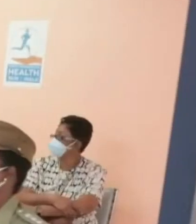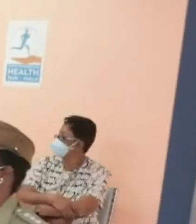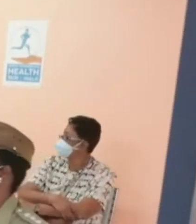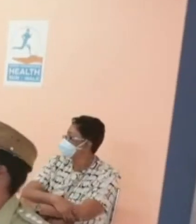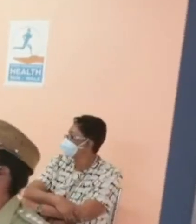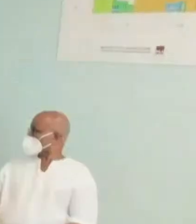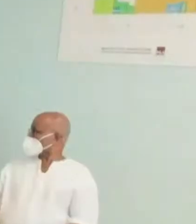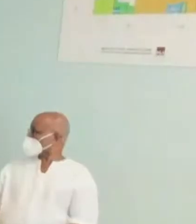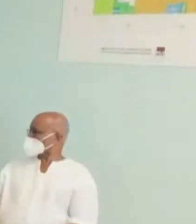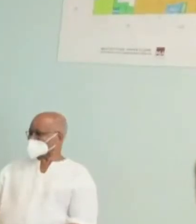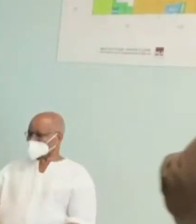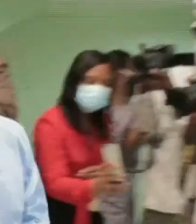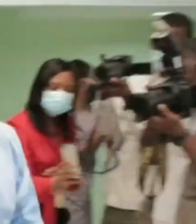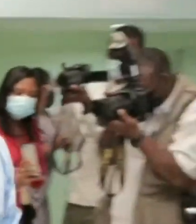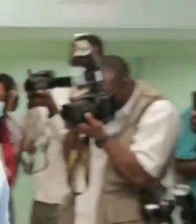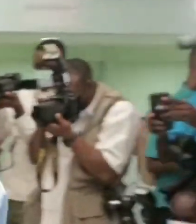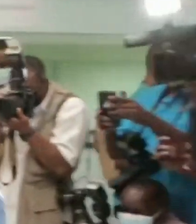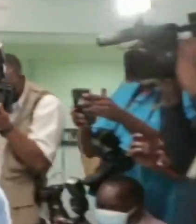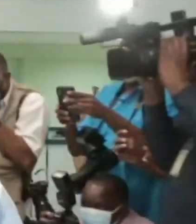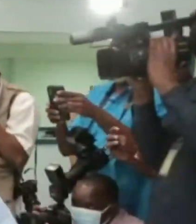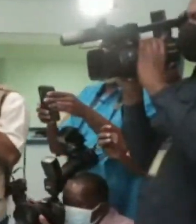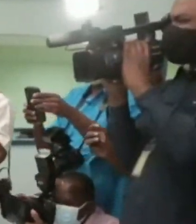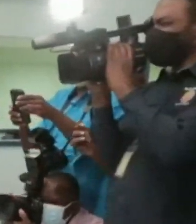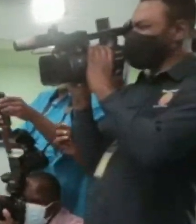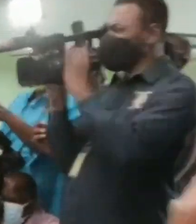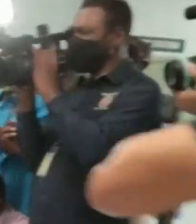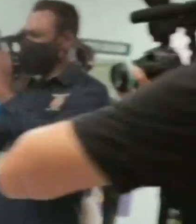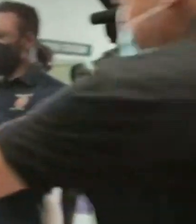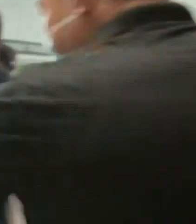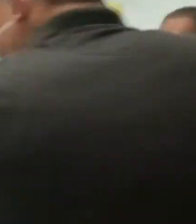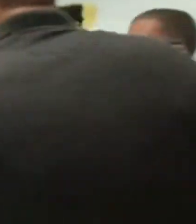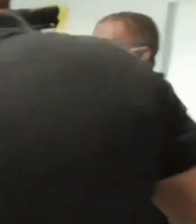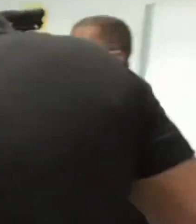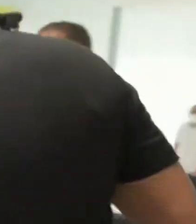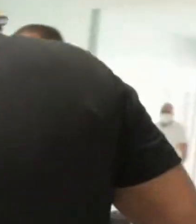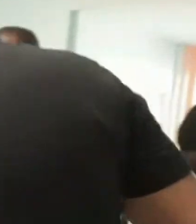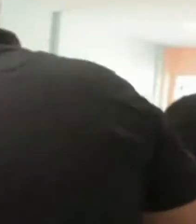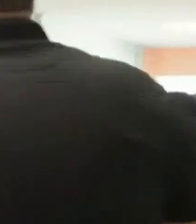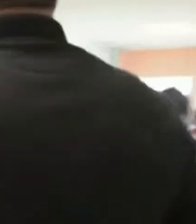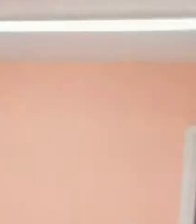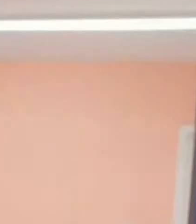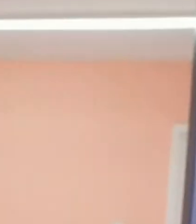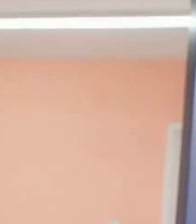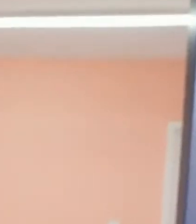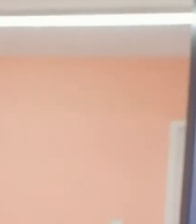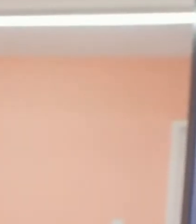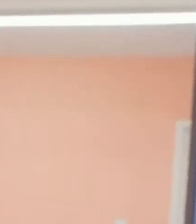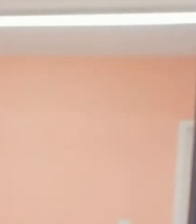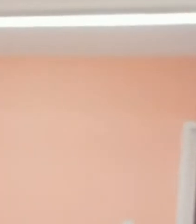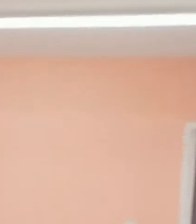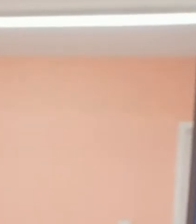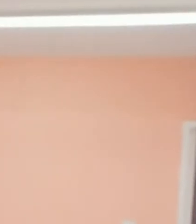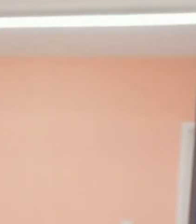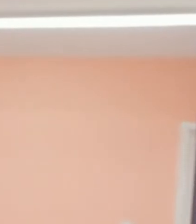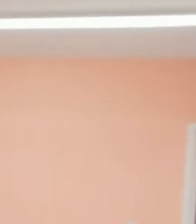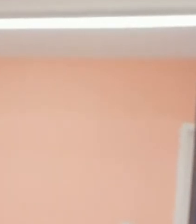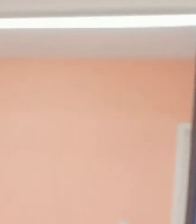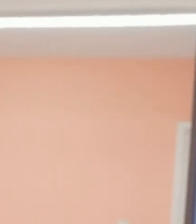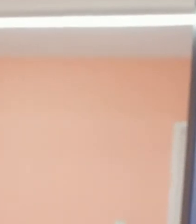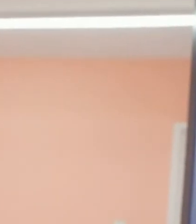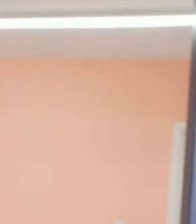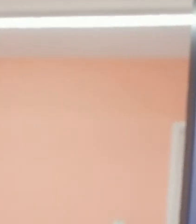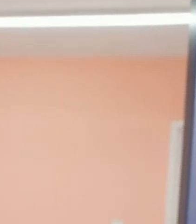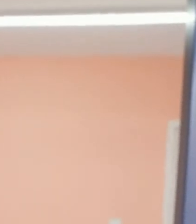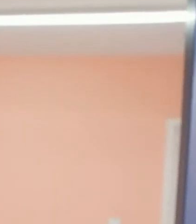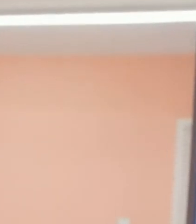for teachers to sit face to face with schoolers. This vaccine make it safer for everybody, from the young to the young. So we are now at the Good